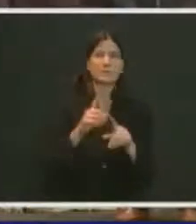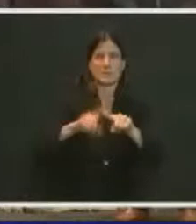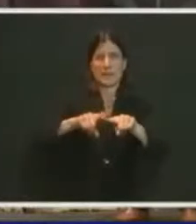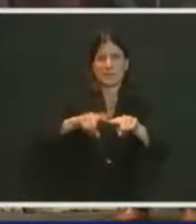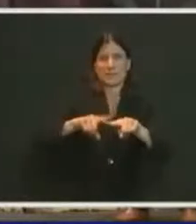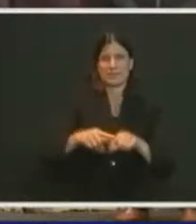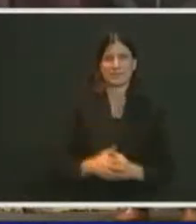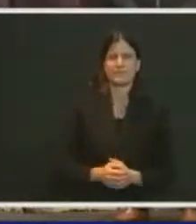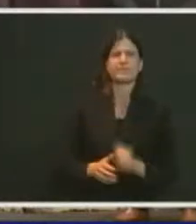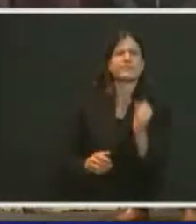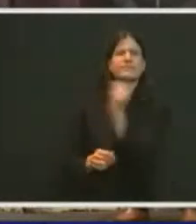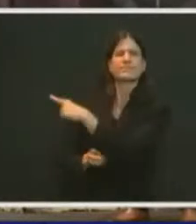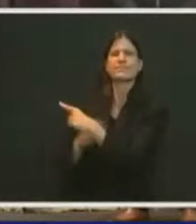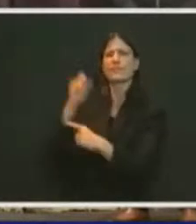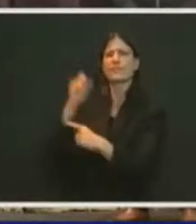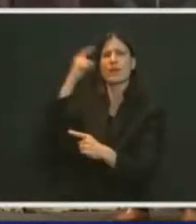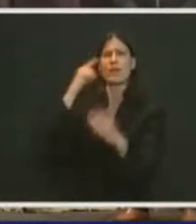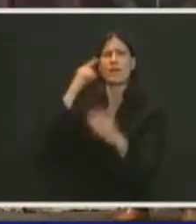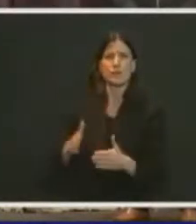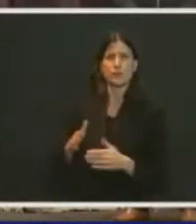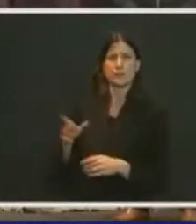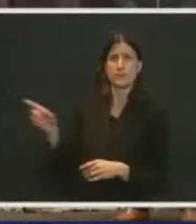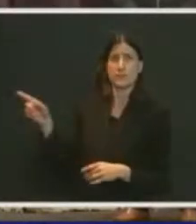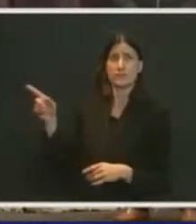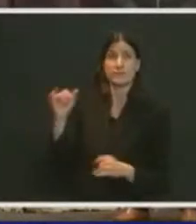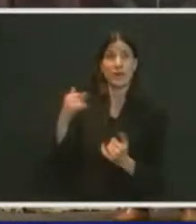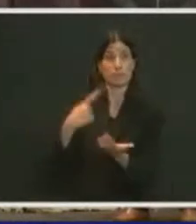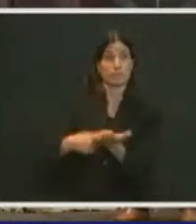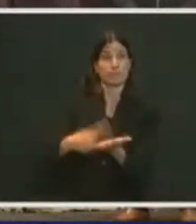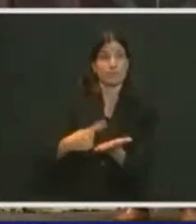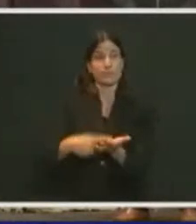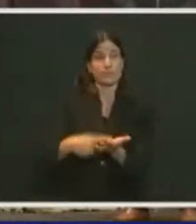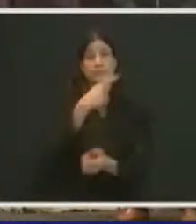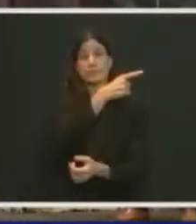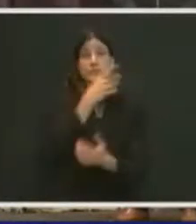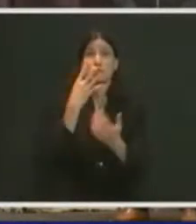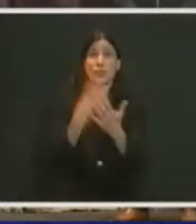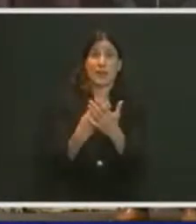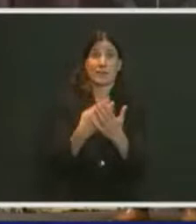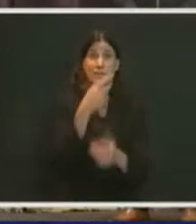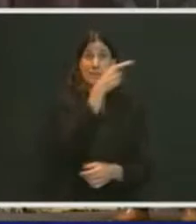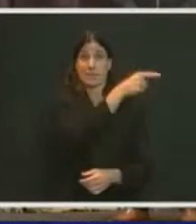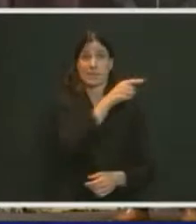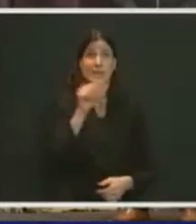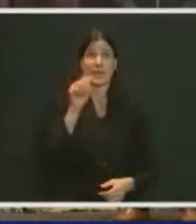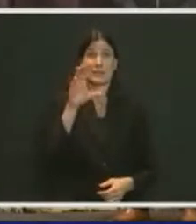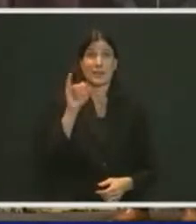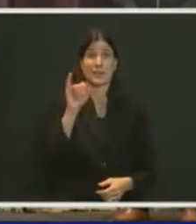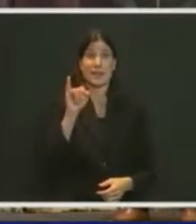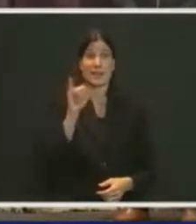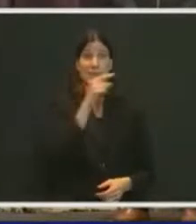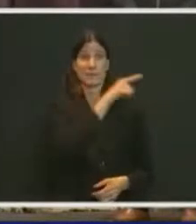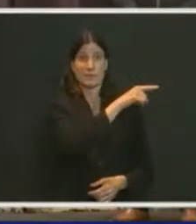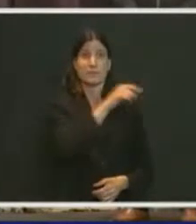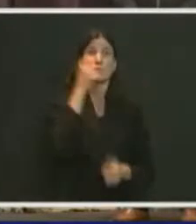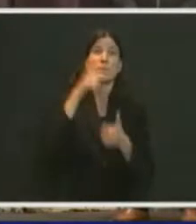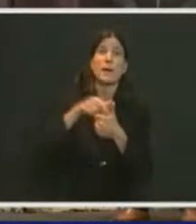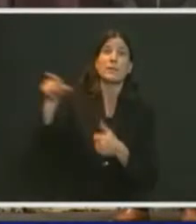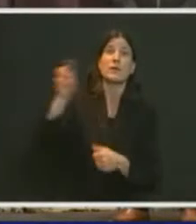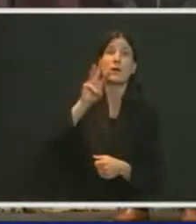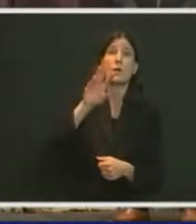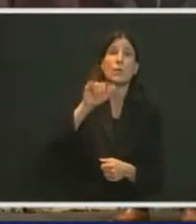the ACI is at pretty much the same place that the Wyatt was a month ago. And so if